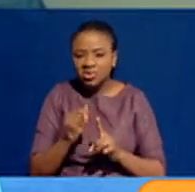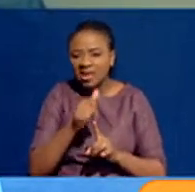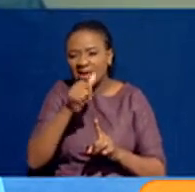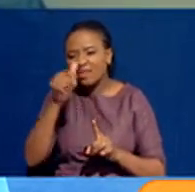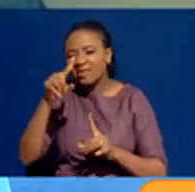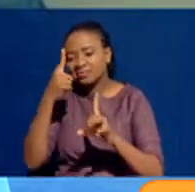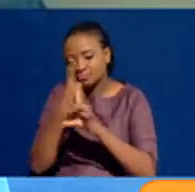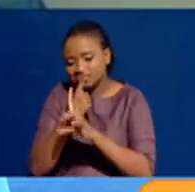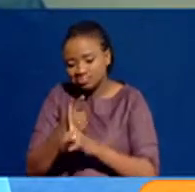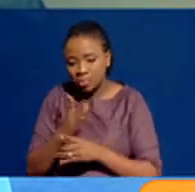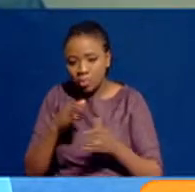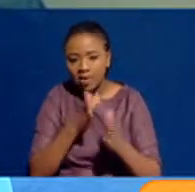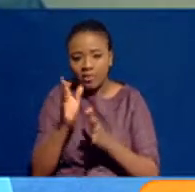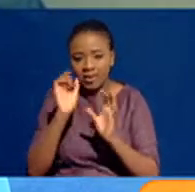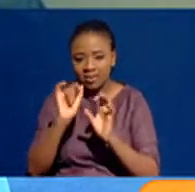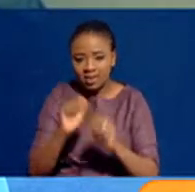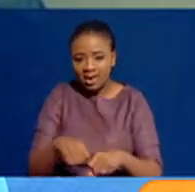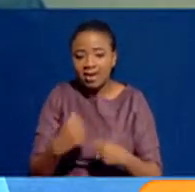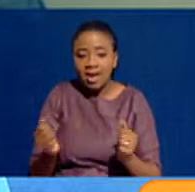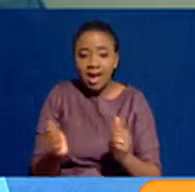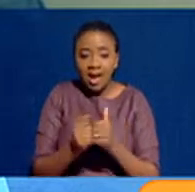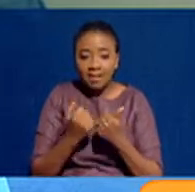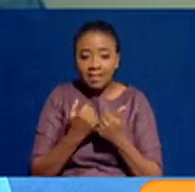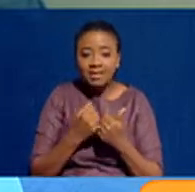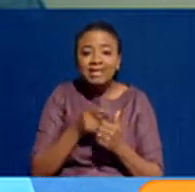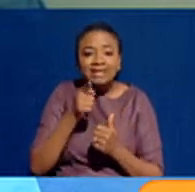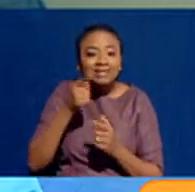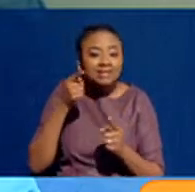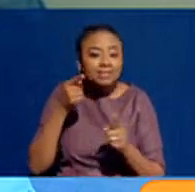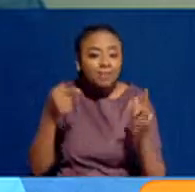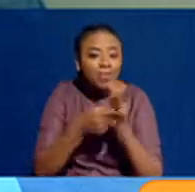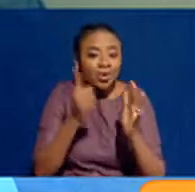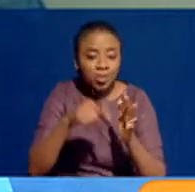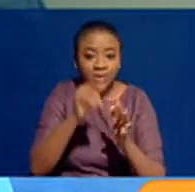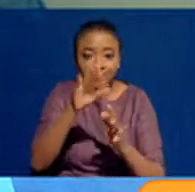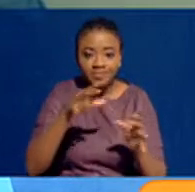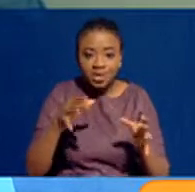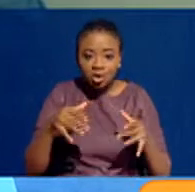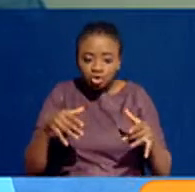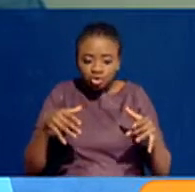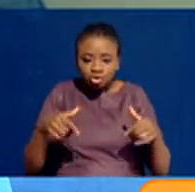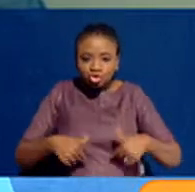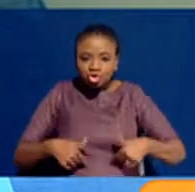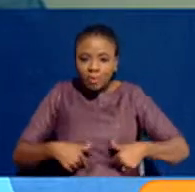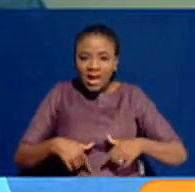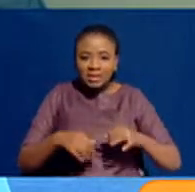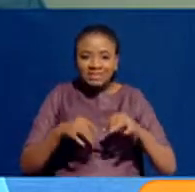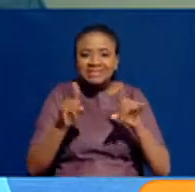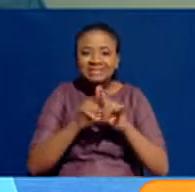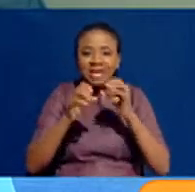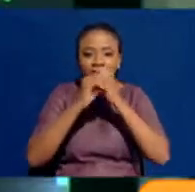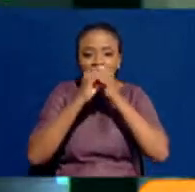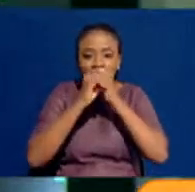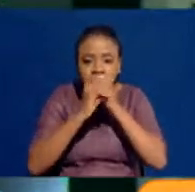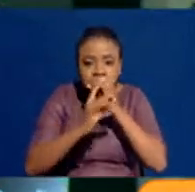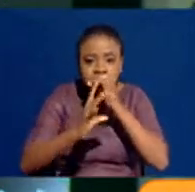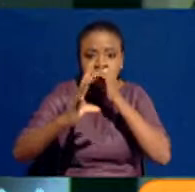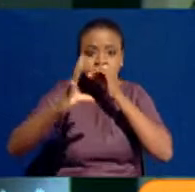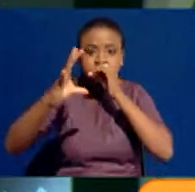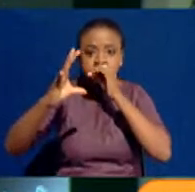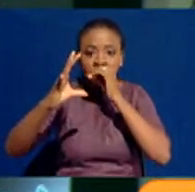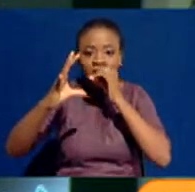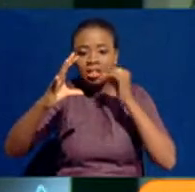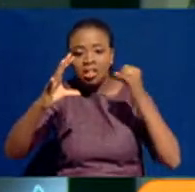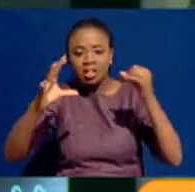can be done. In this one, we shape the stomach. The stomach is a big balloon. You can imagine it can hold 4 to 6 liters of